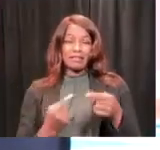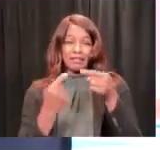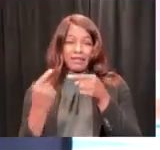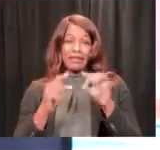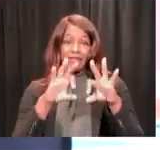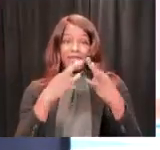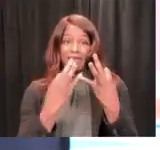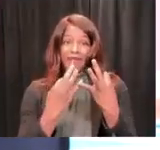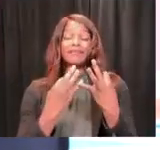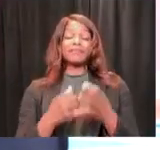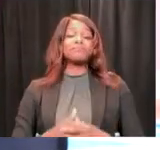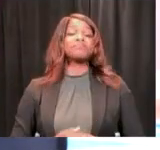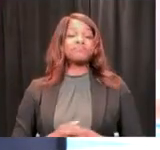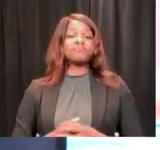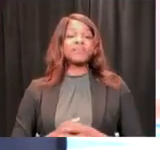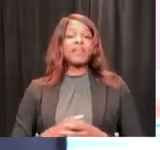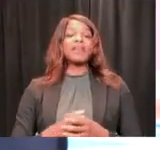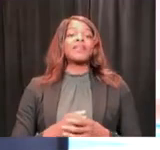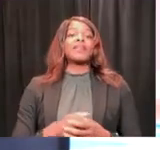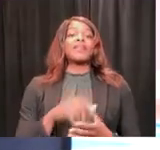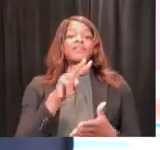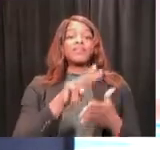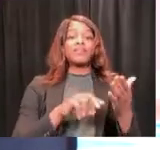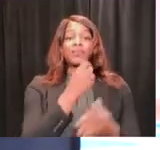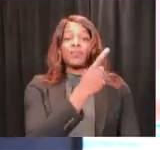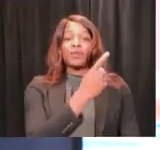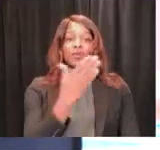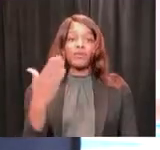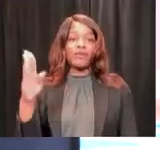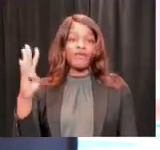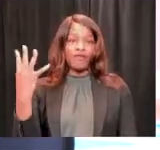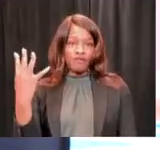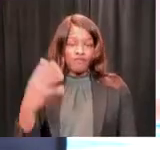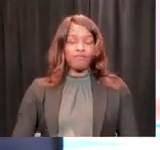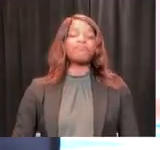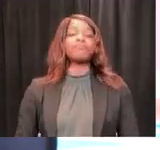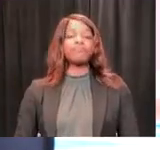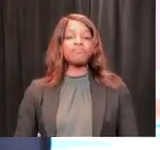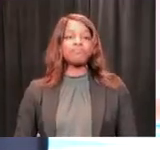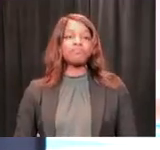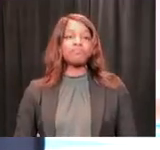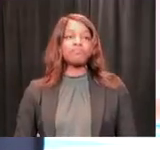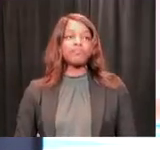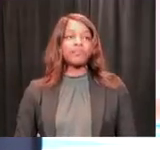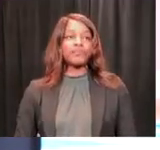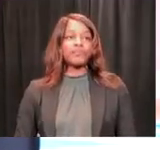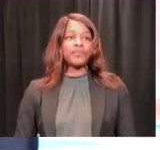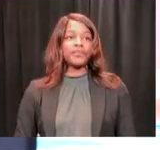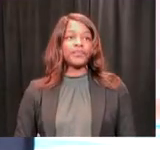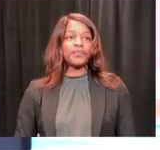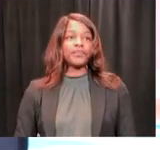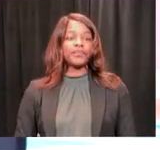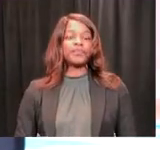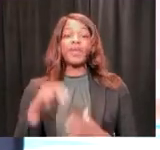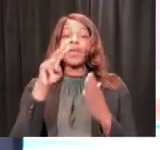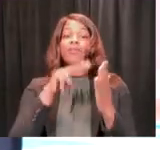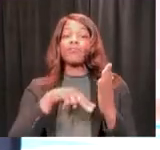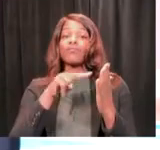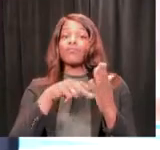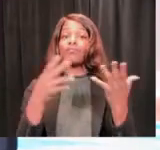37 verses 1 through 4. If you'll turn there with me, Genesis 37, 1 through 4 reads this